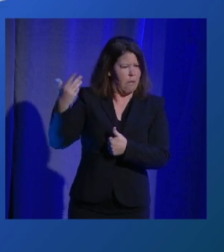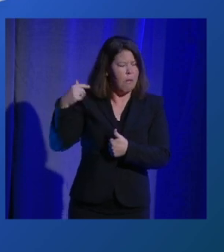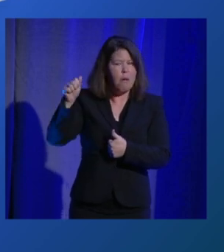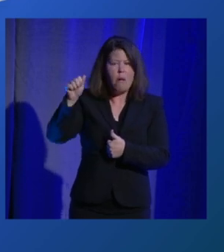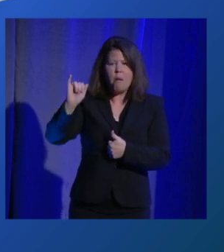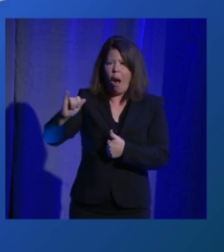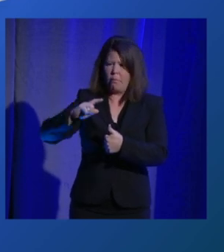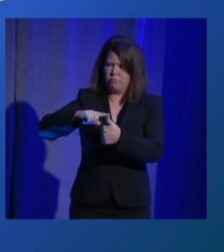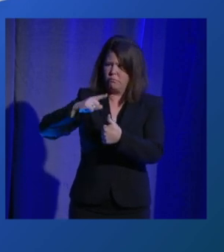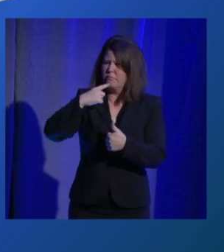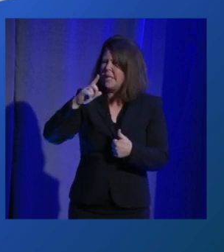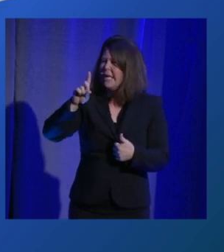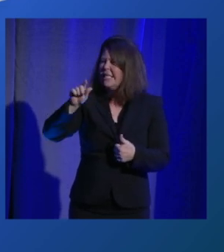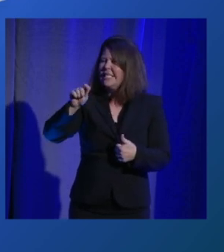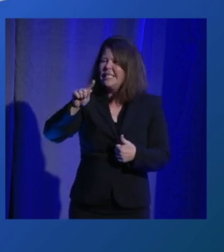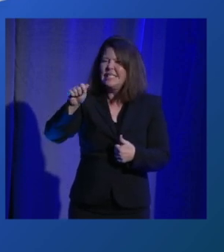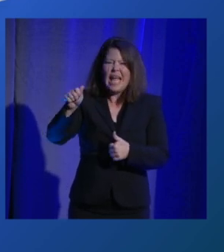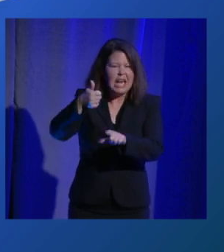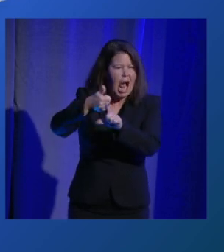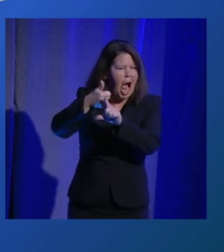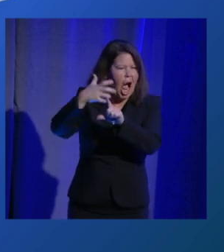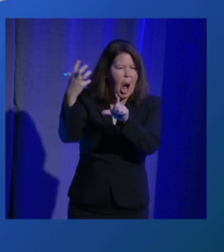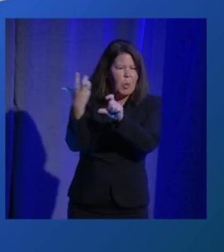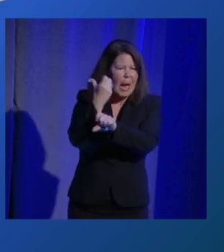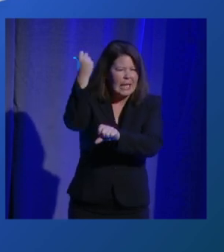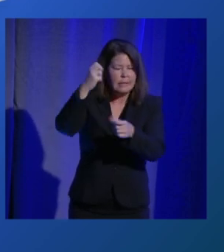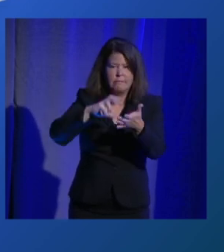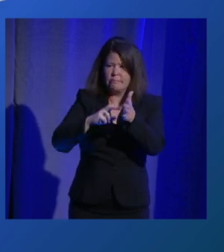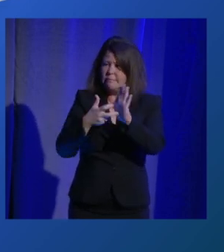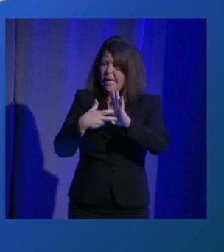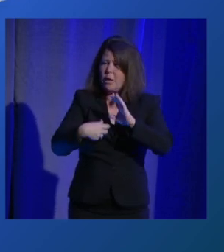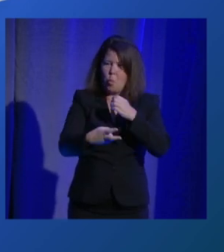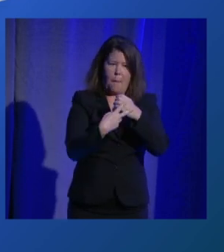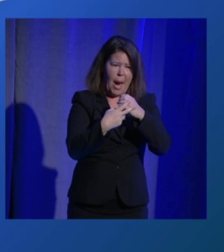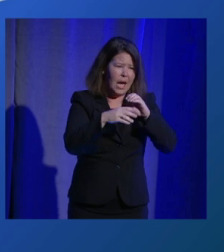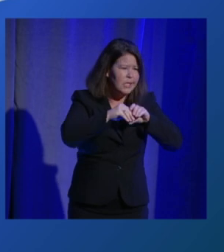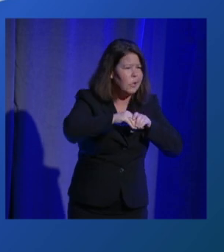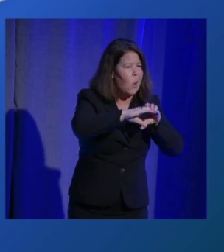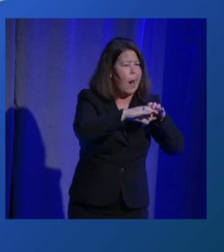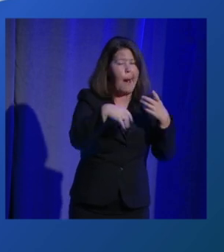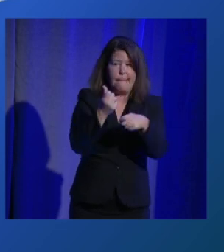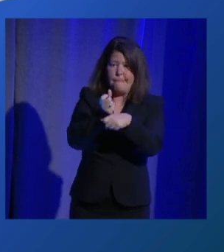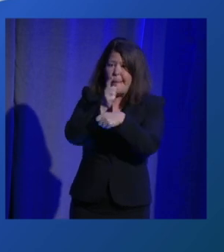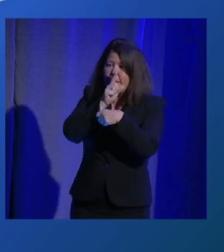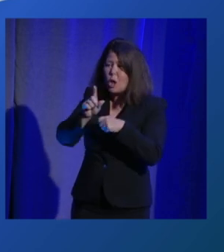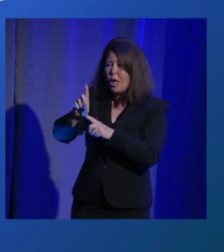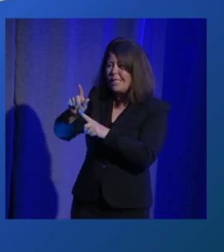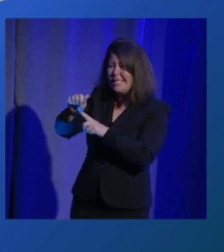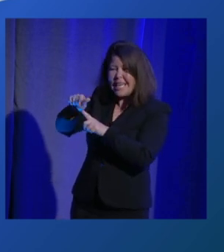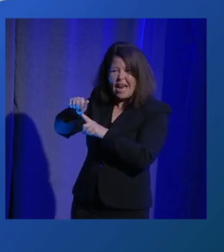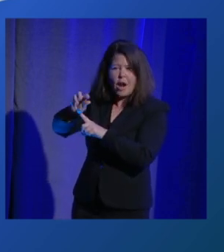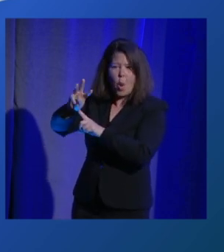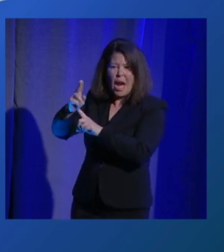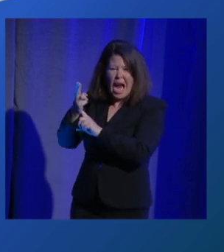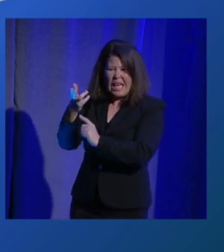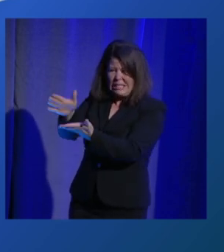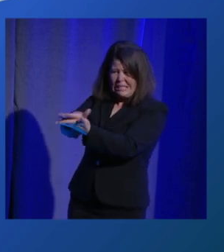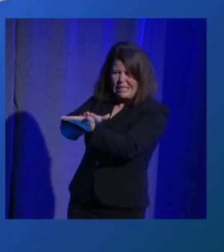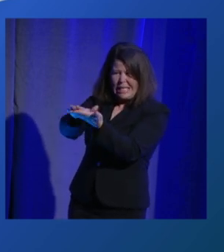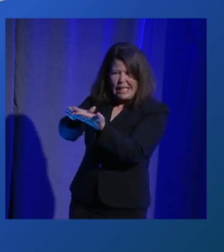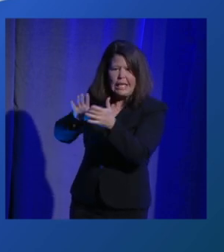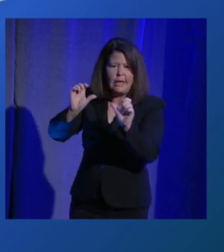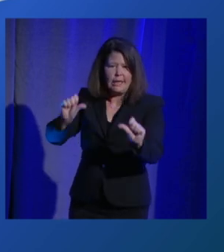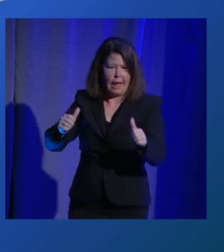wins right we all talked about data repository having Exquisite data making sure our data warehouses are clean that we do ETL